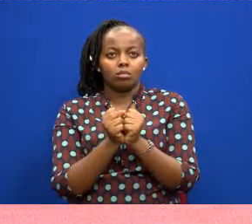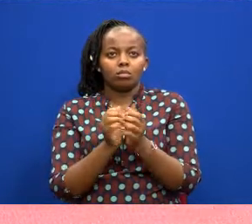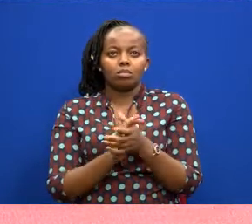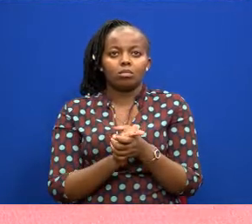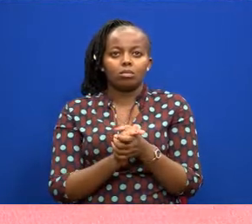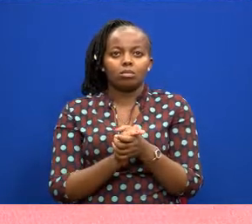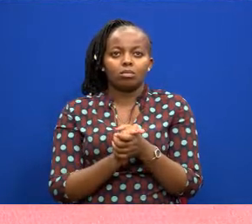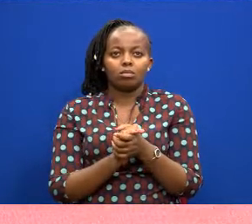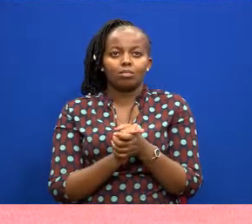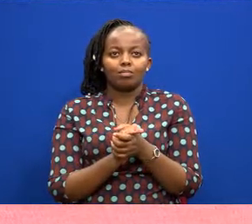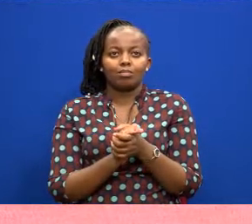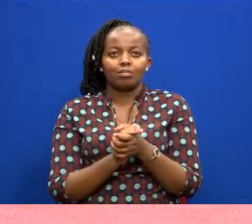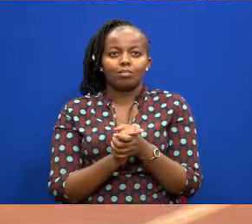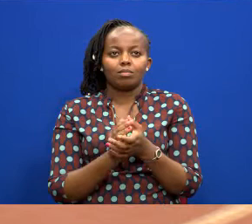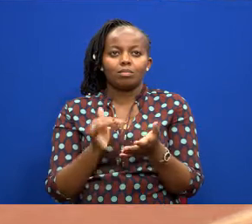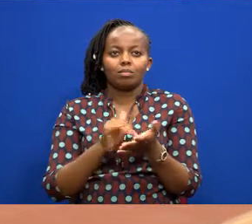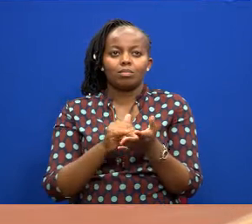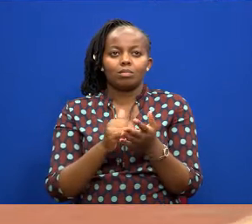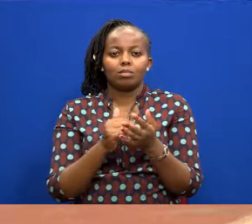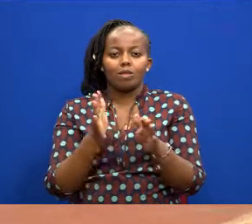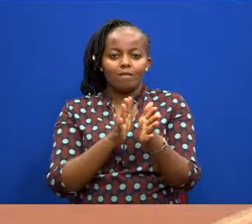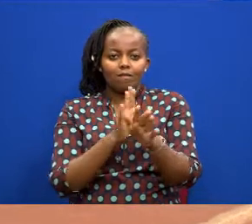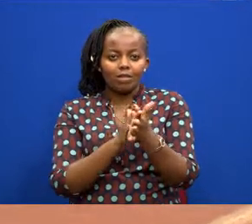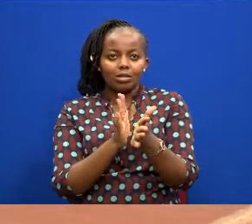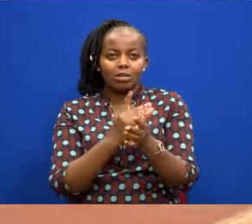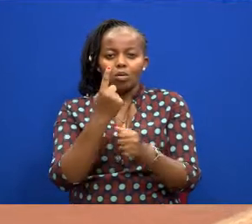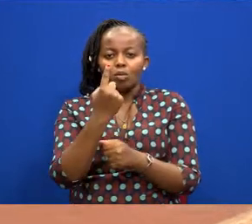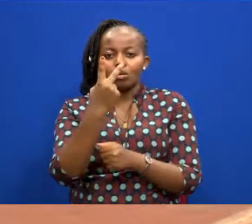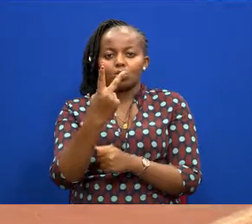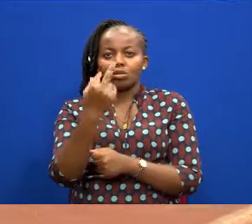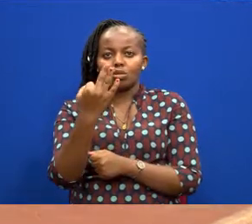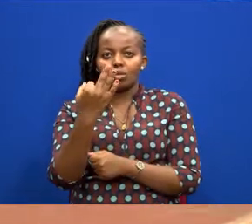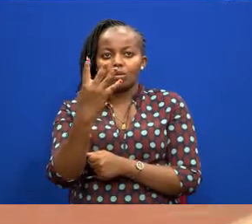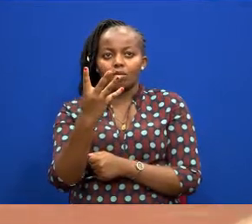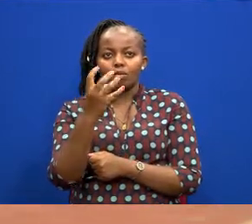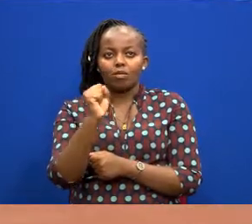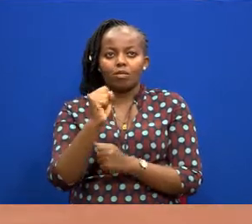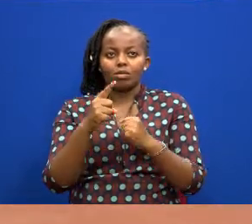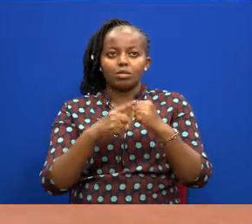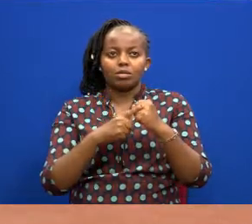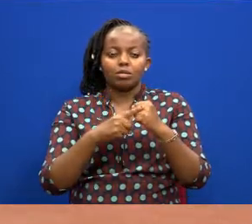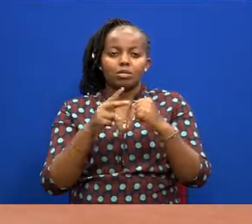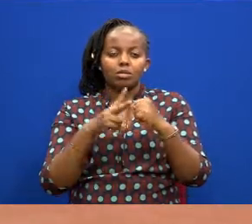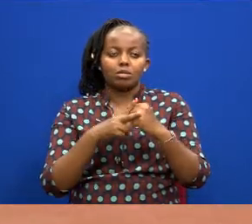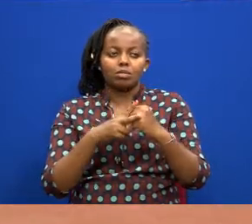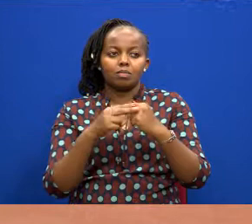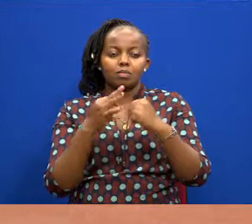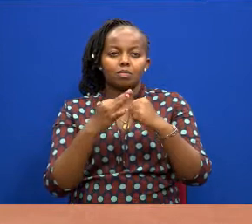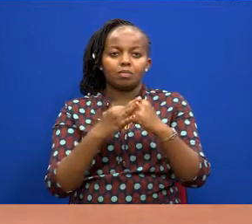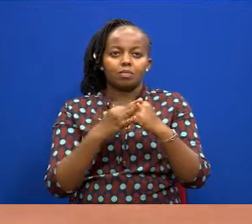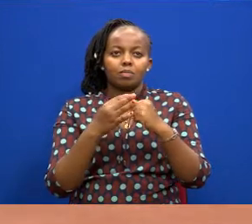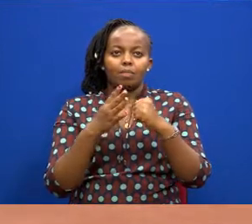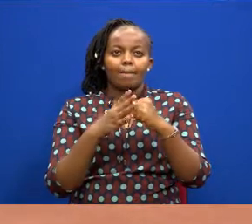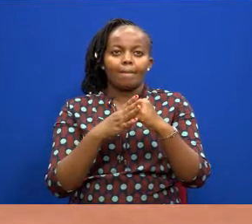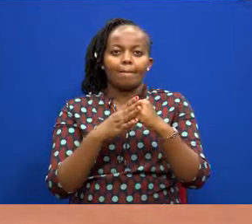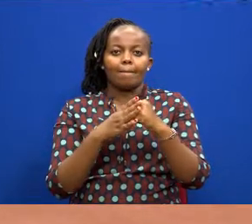9, 10. Brilliant. Faster now. Let's go a bit faster. 1, 2, 3, 4, 5, 6,